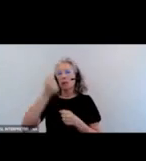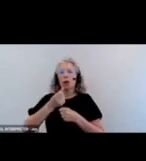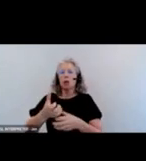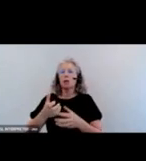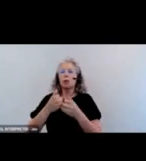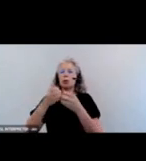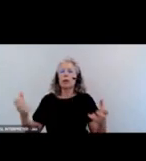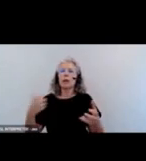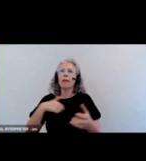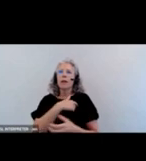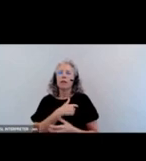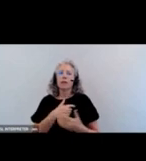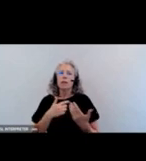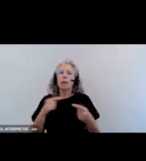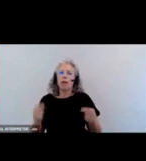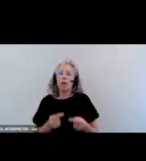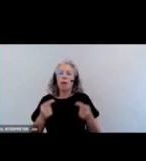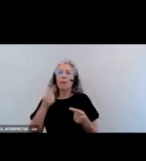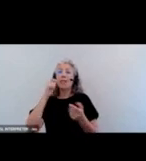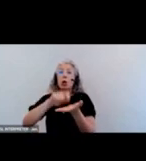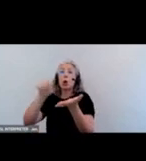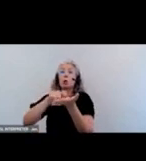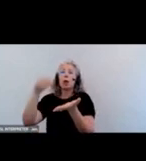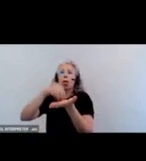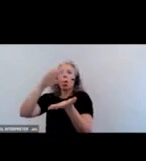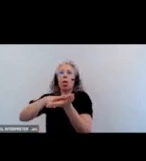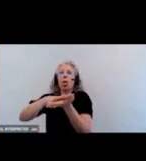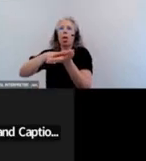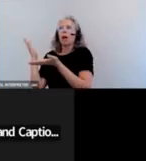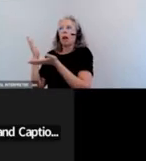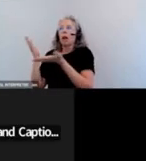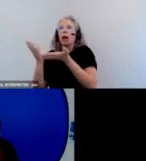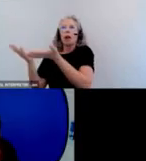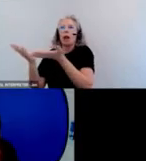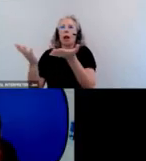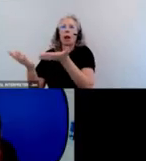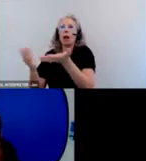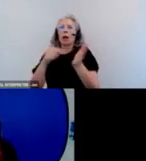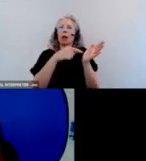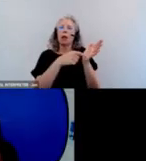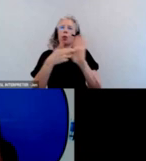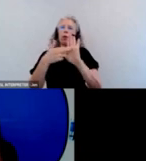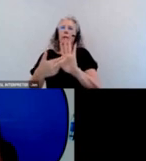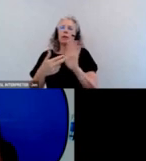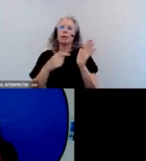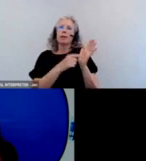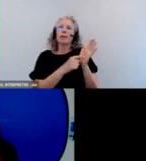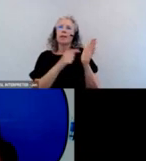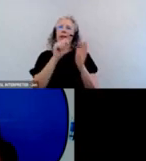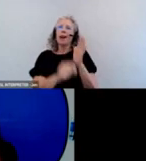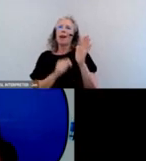of us harm by following us around and representing a time in our life or someone else's vision of our